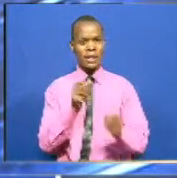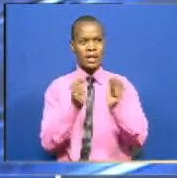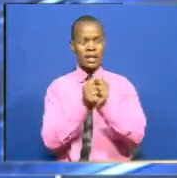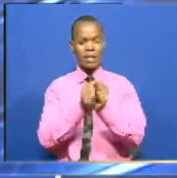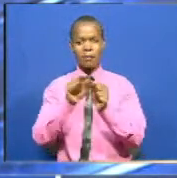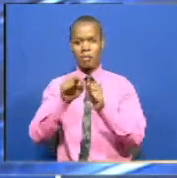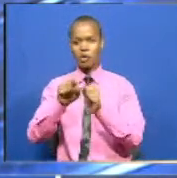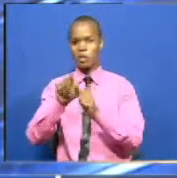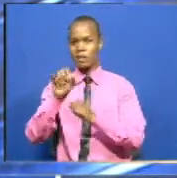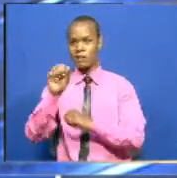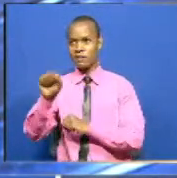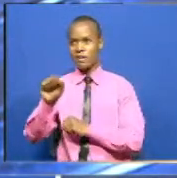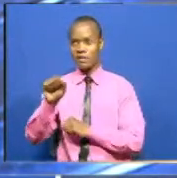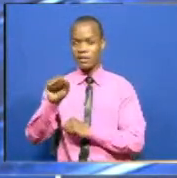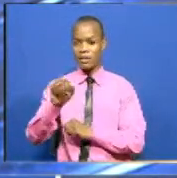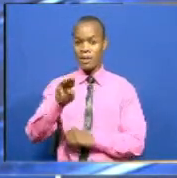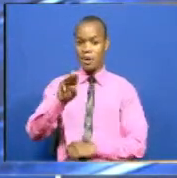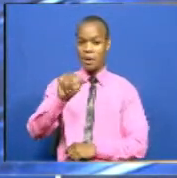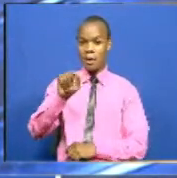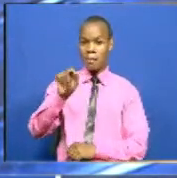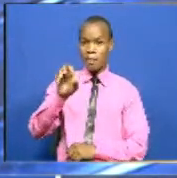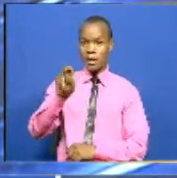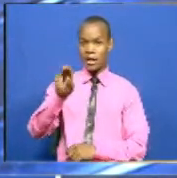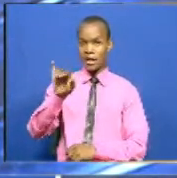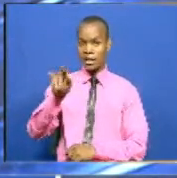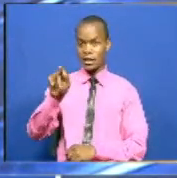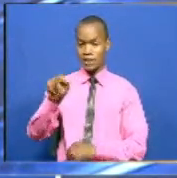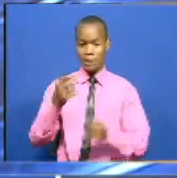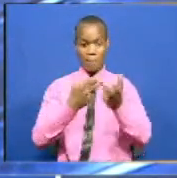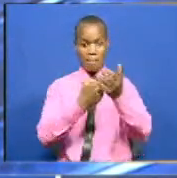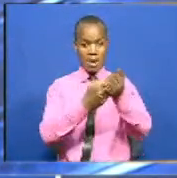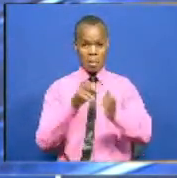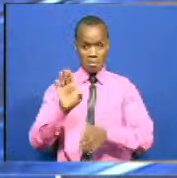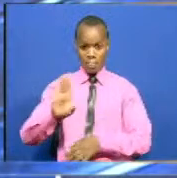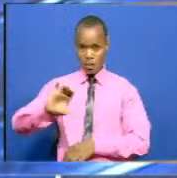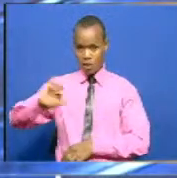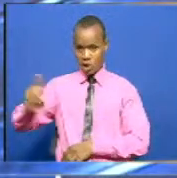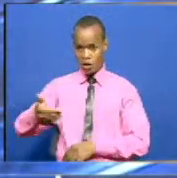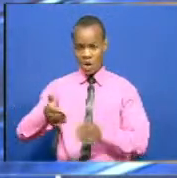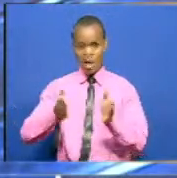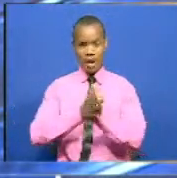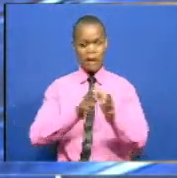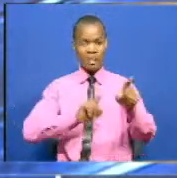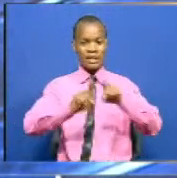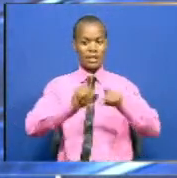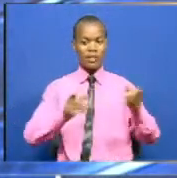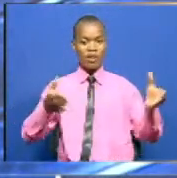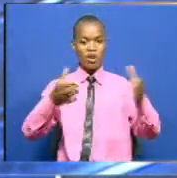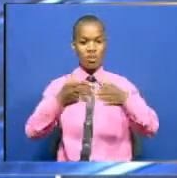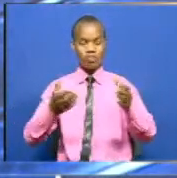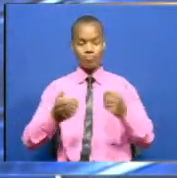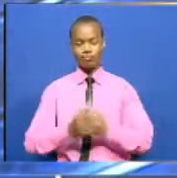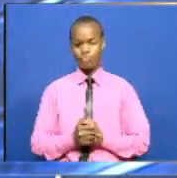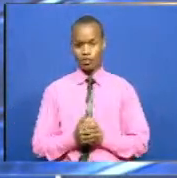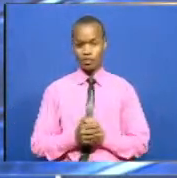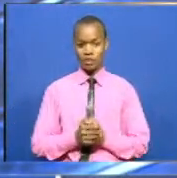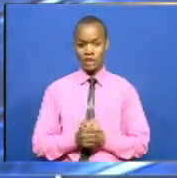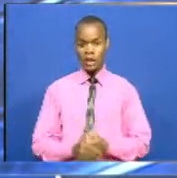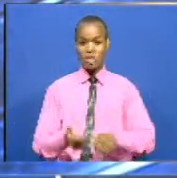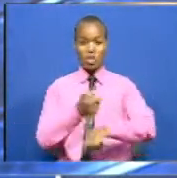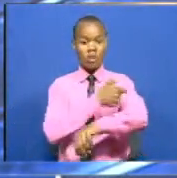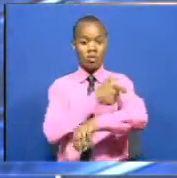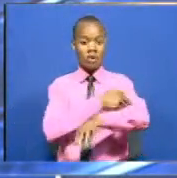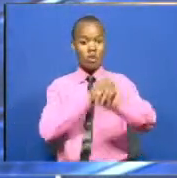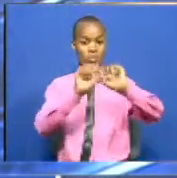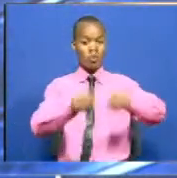maternity wing constructed through the partnership of Baringo County Government and the Safaricom Foundation. The facility is expected